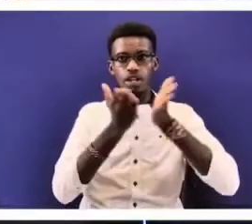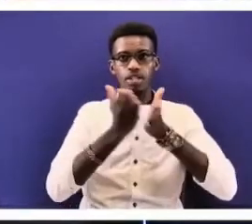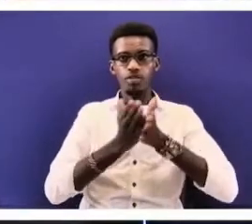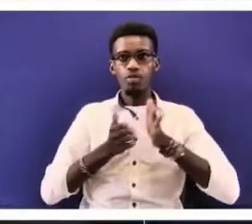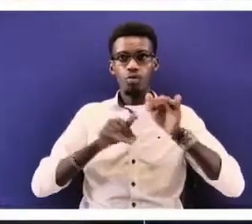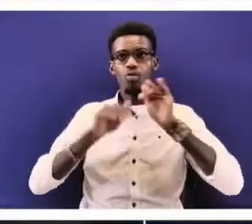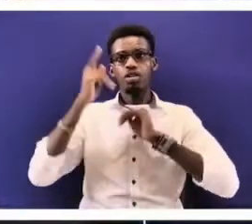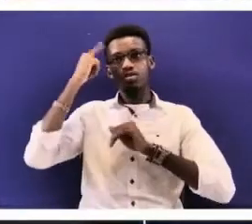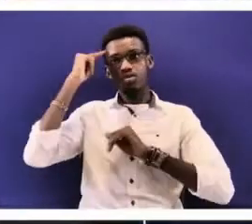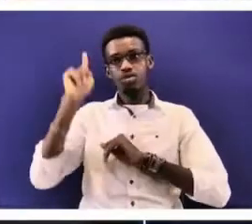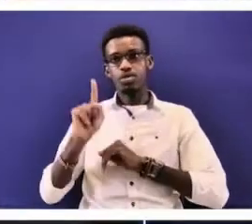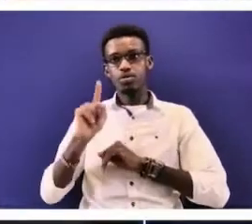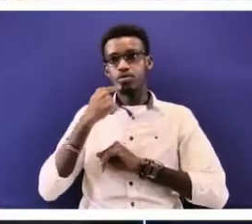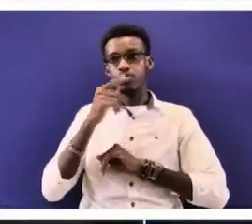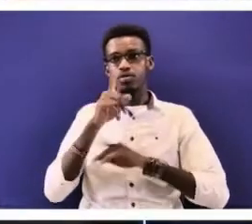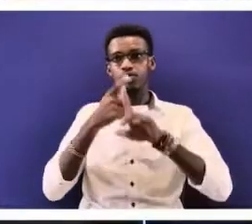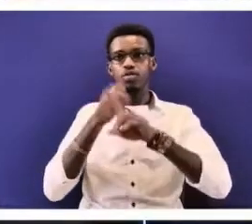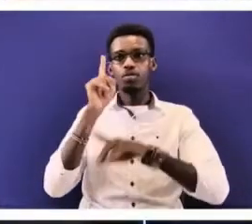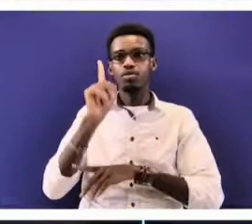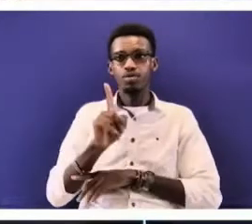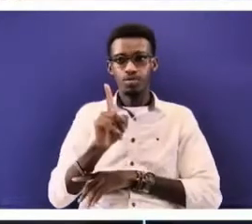to hear a word from you.